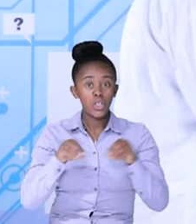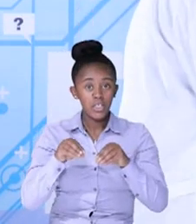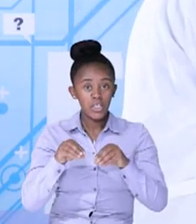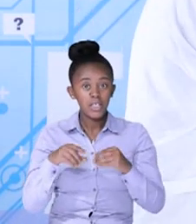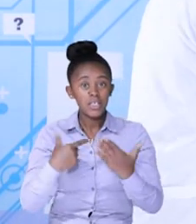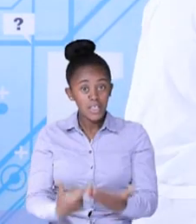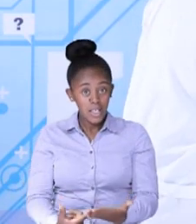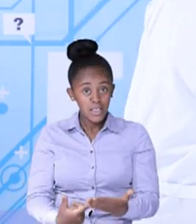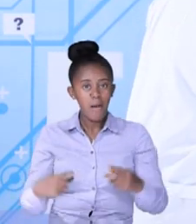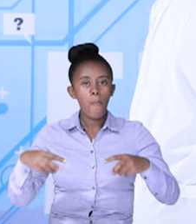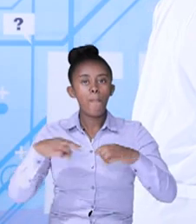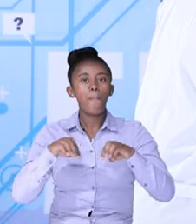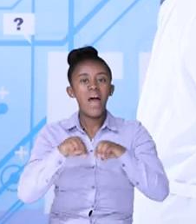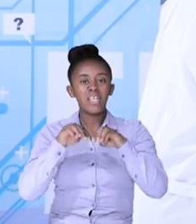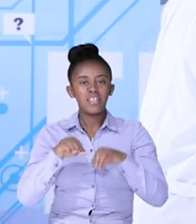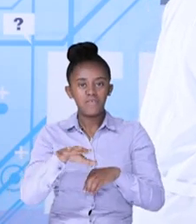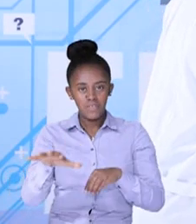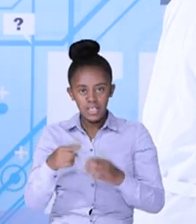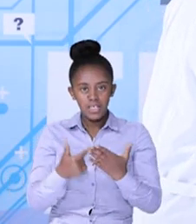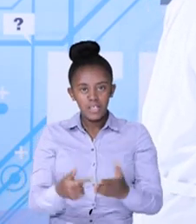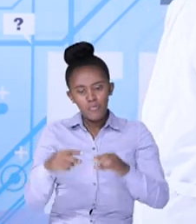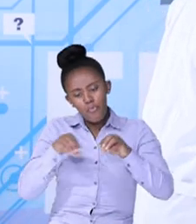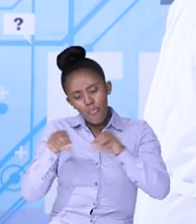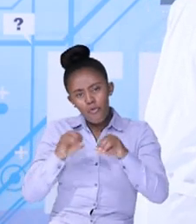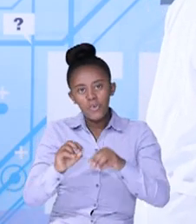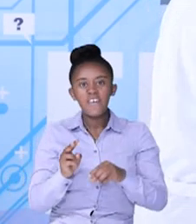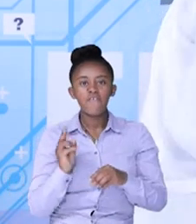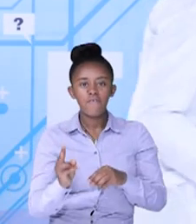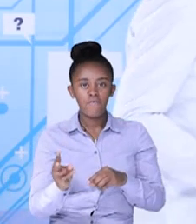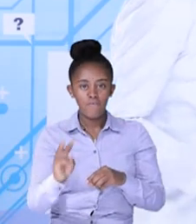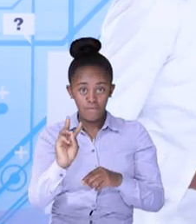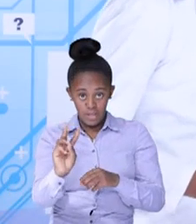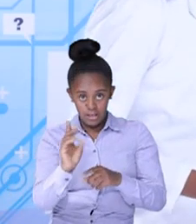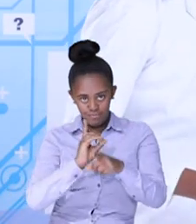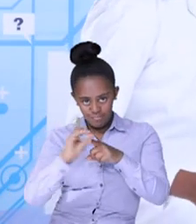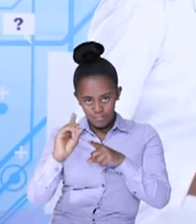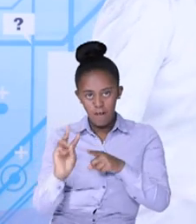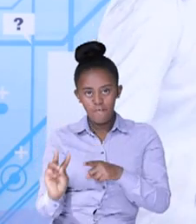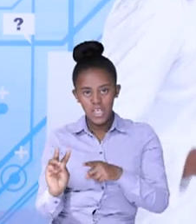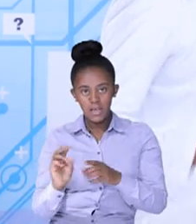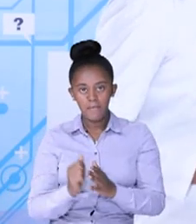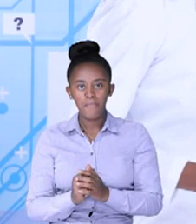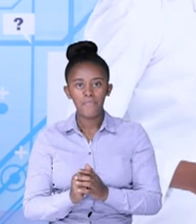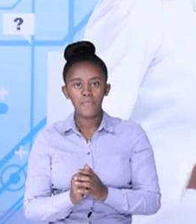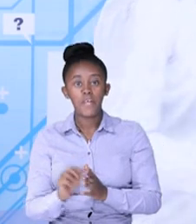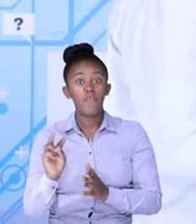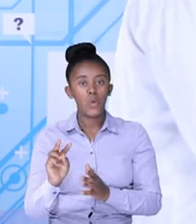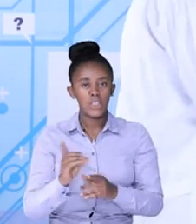there is a magnetic field. Suppose this charged body is moving with speed V, in this direction,